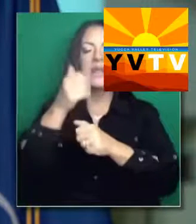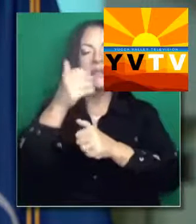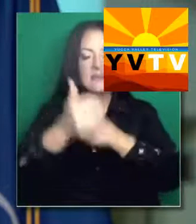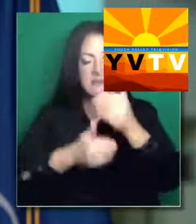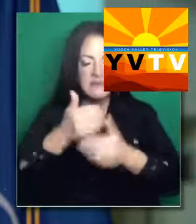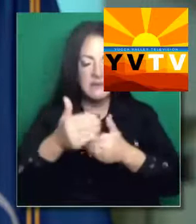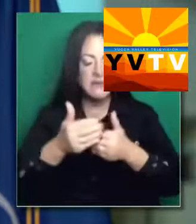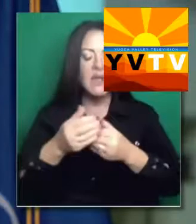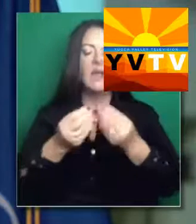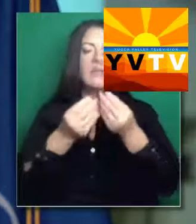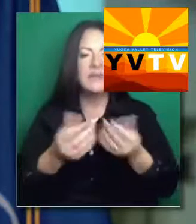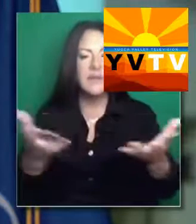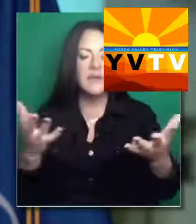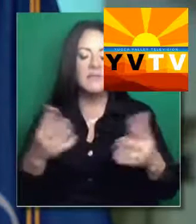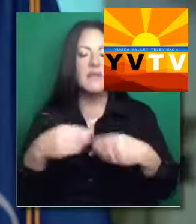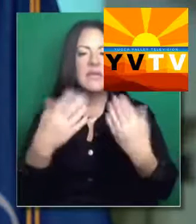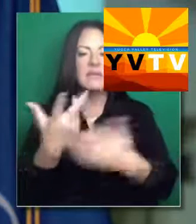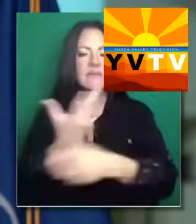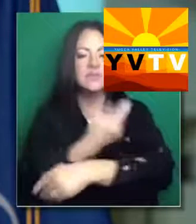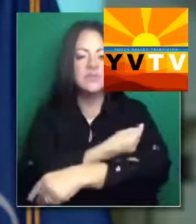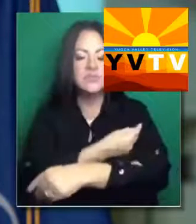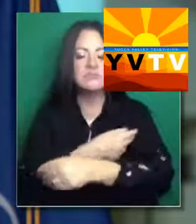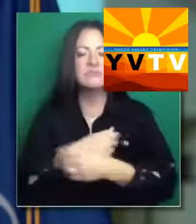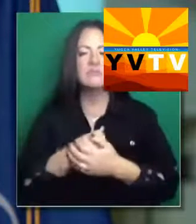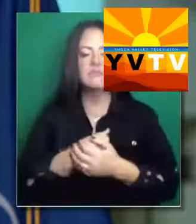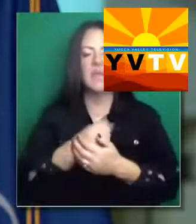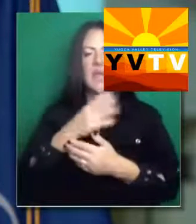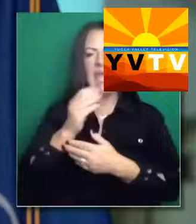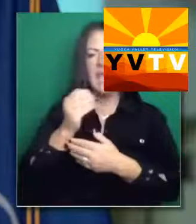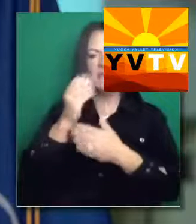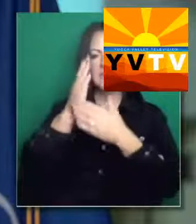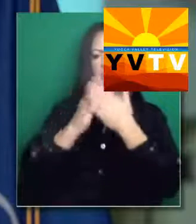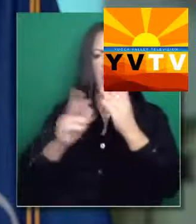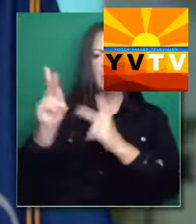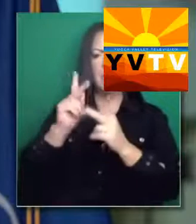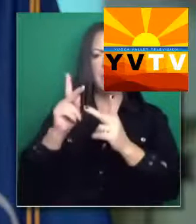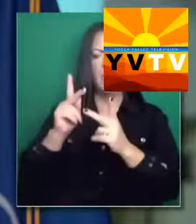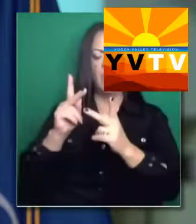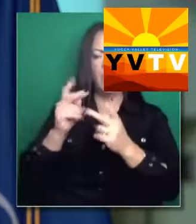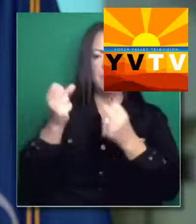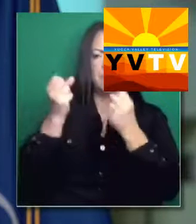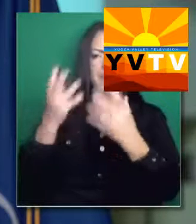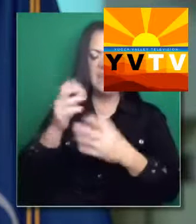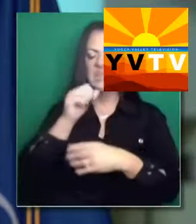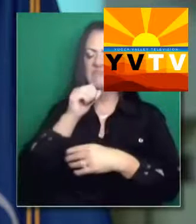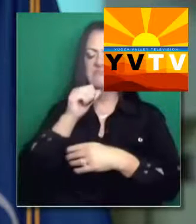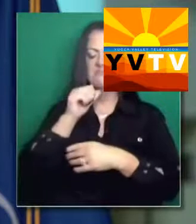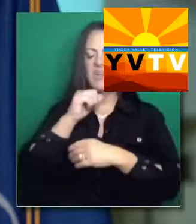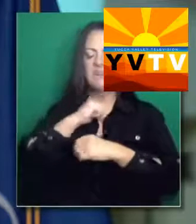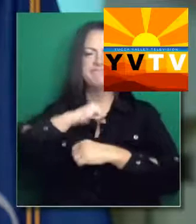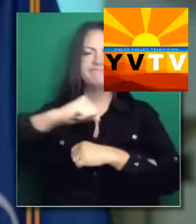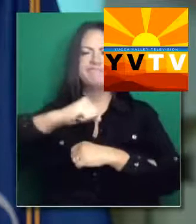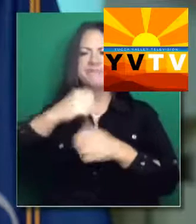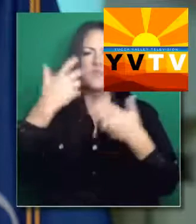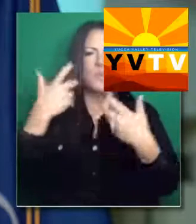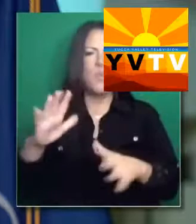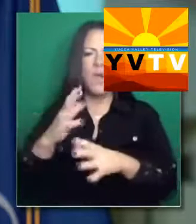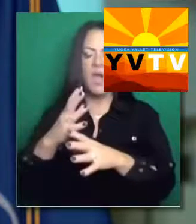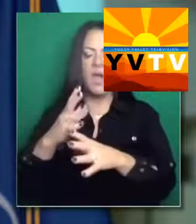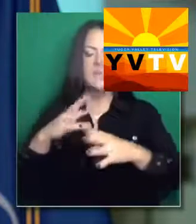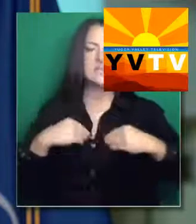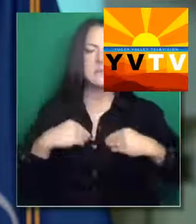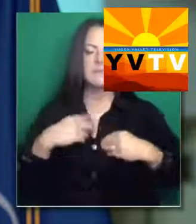people refusing vaccines at higher rates? Are there not enough staff to administer the vaccines? Is there some